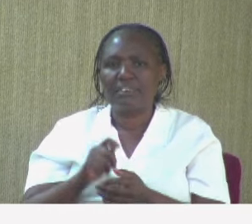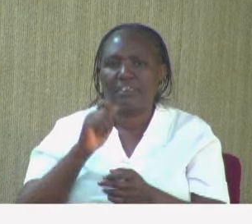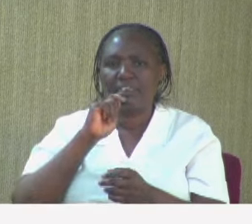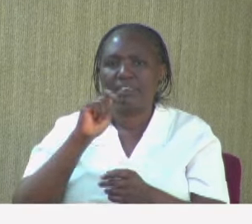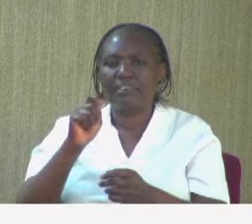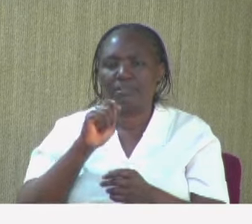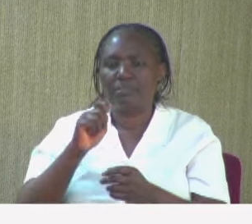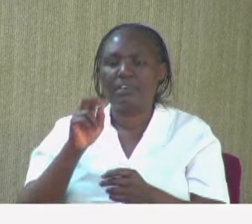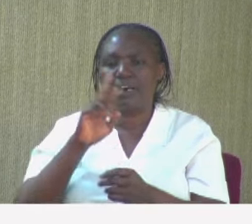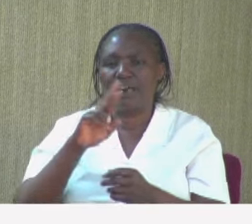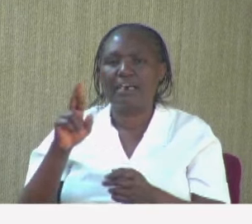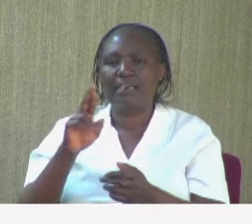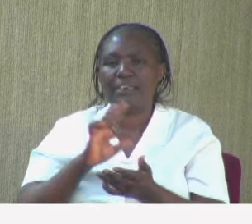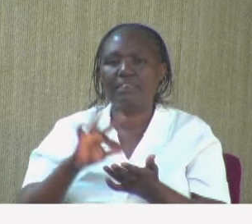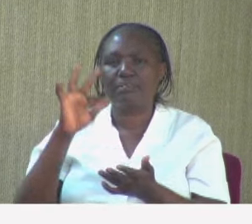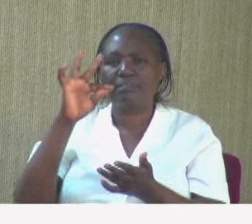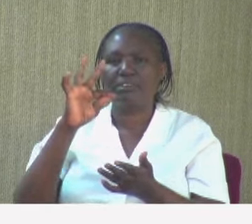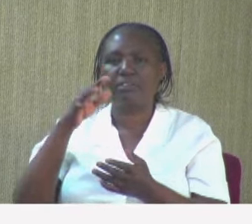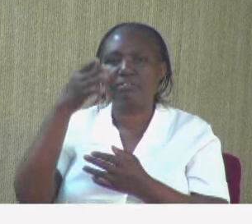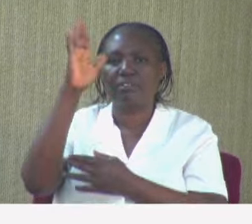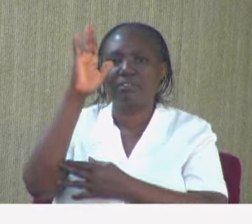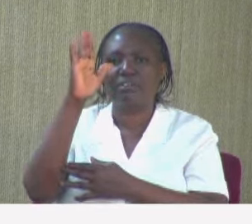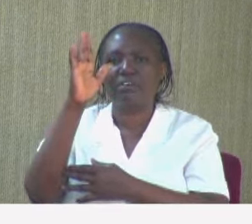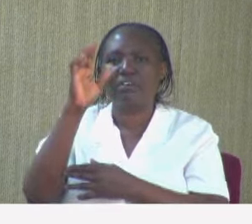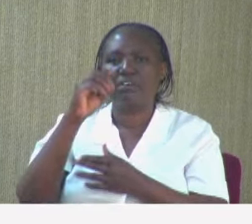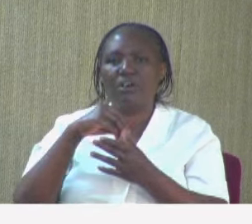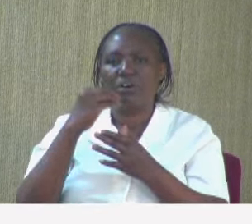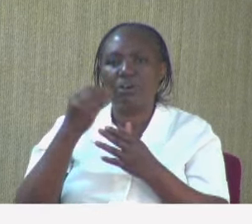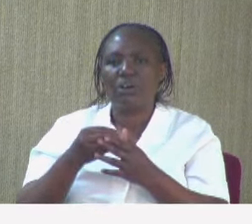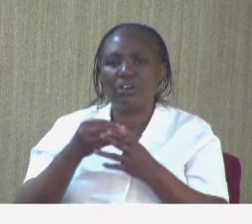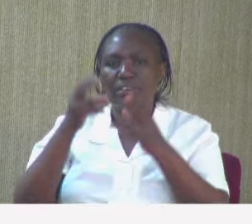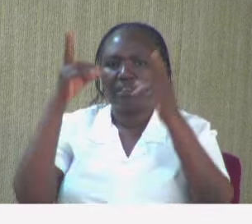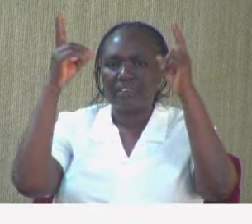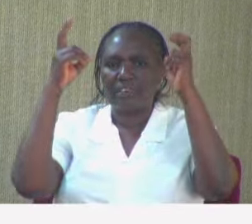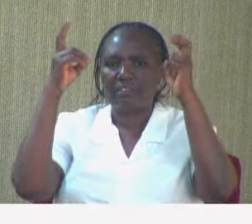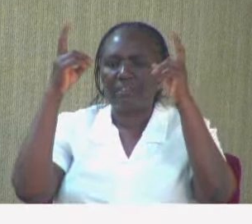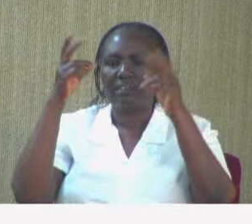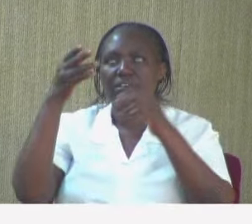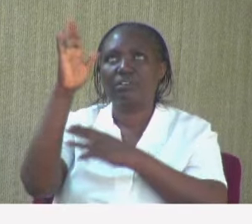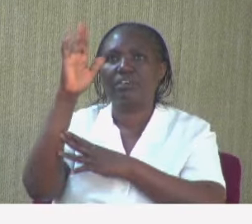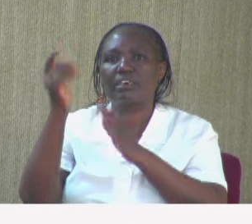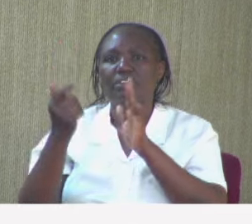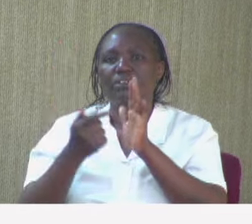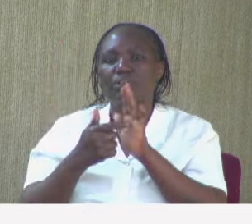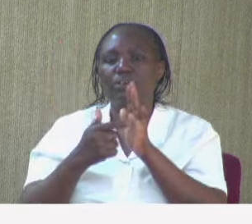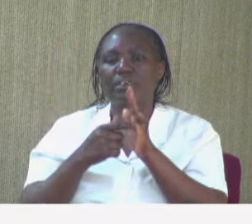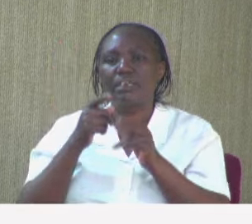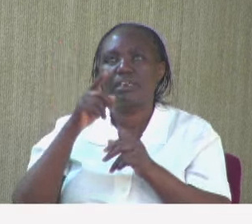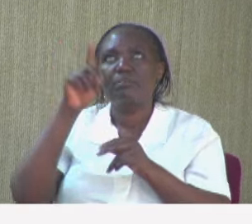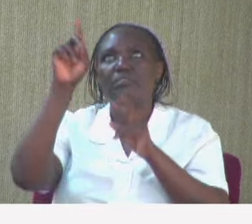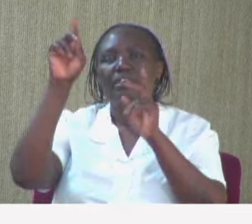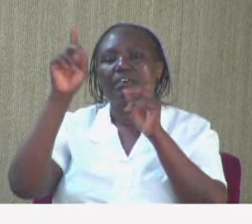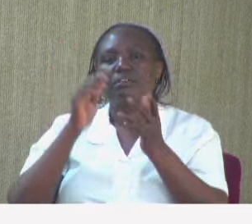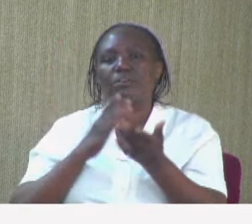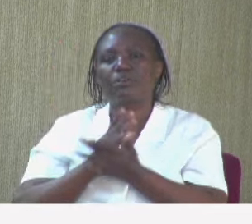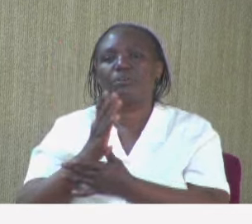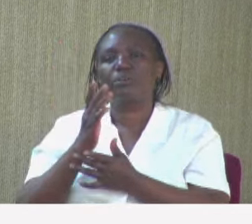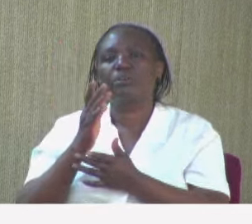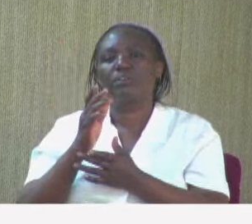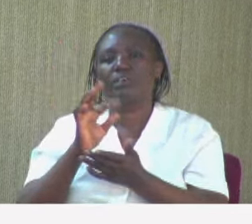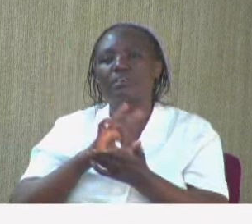of God or of the devil, as the Lord has manifested himself through the Spirit of